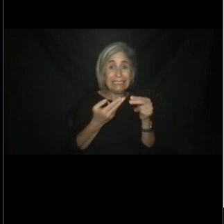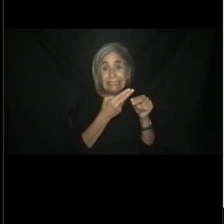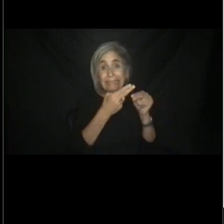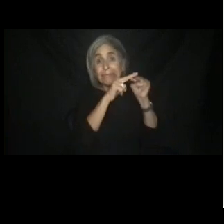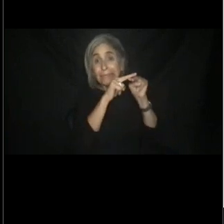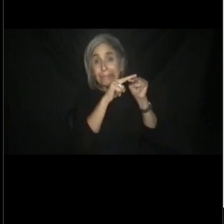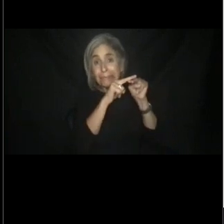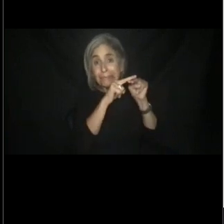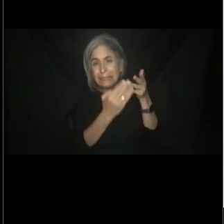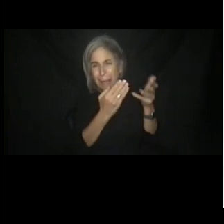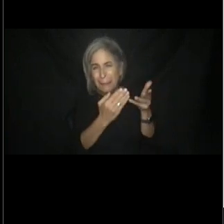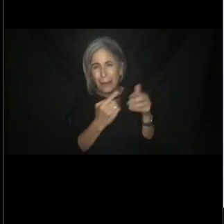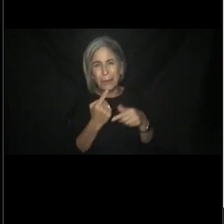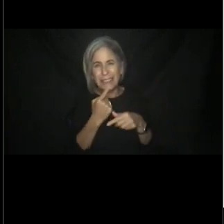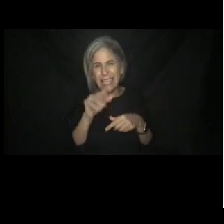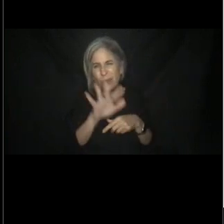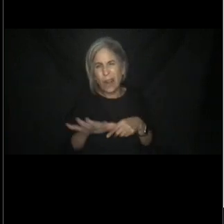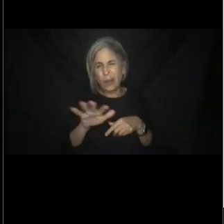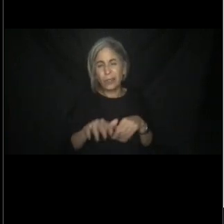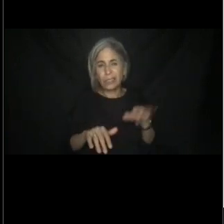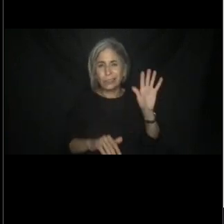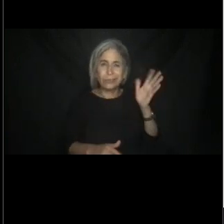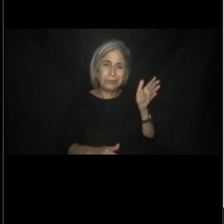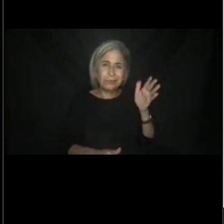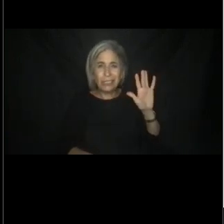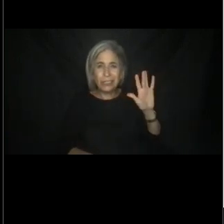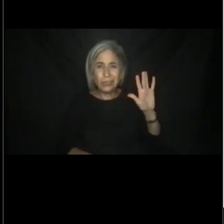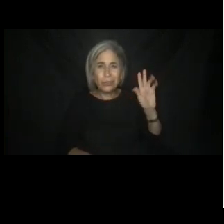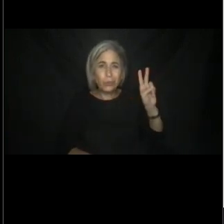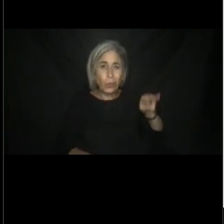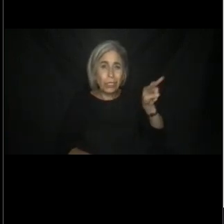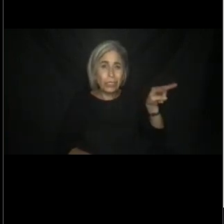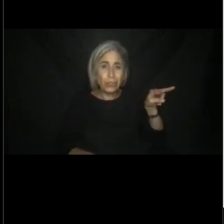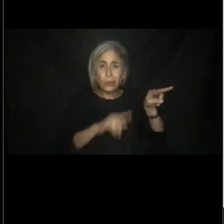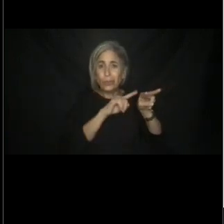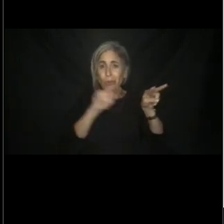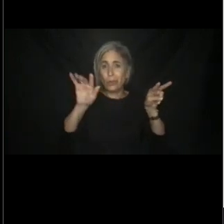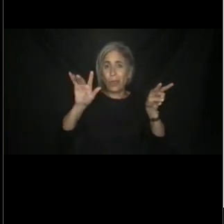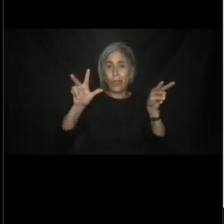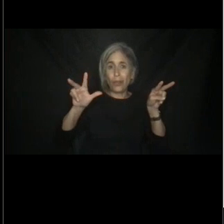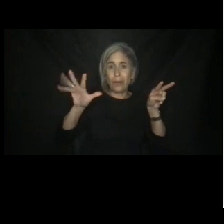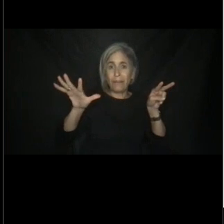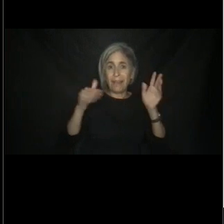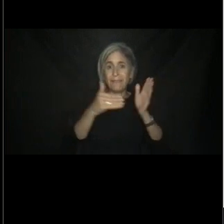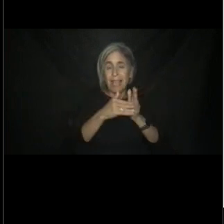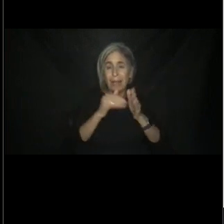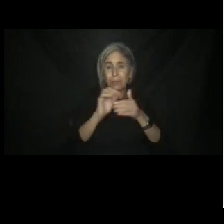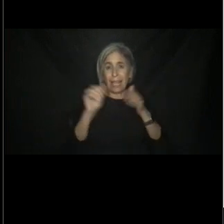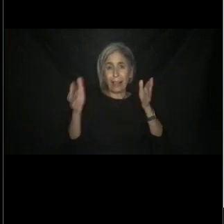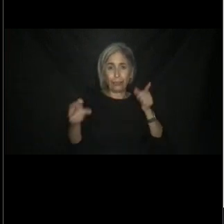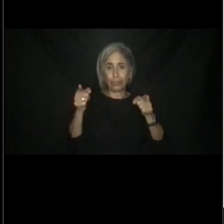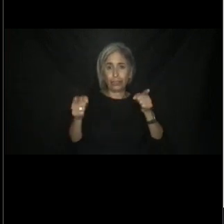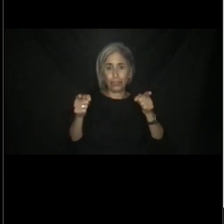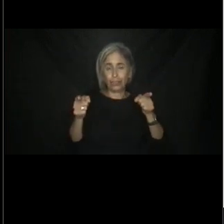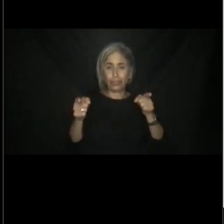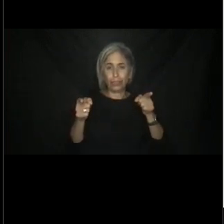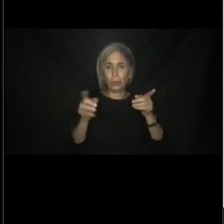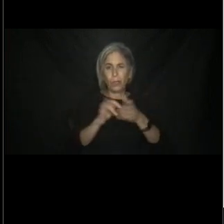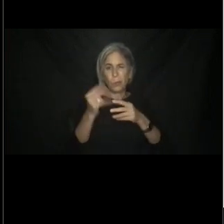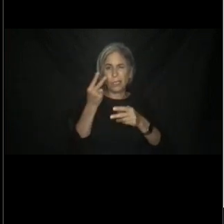bit of a difference. I would say somewhere between anywhere from like 22 to 35,000 would be typically the range that we